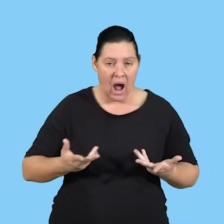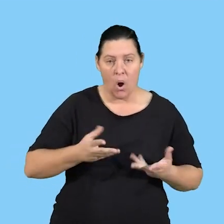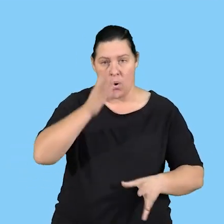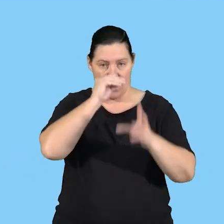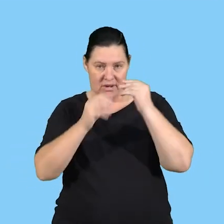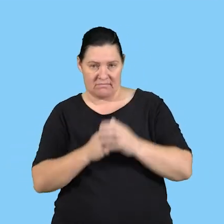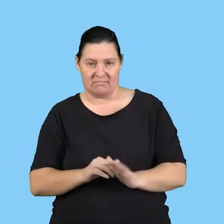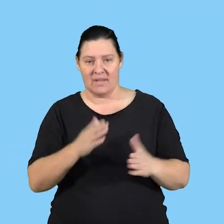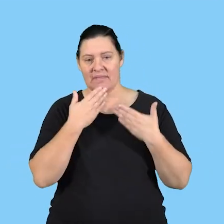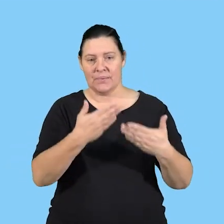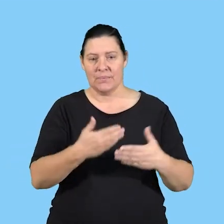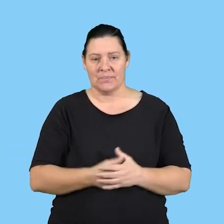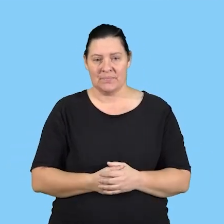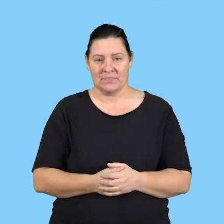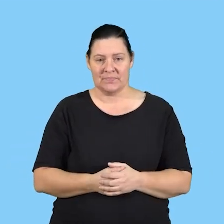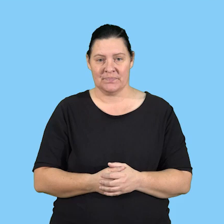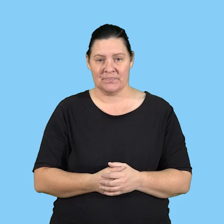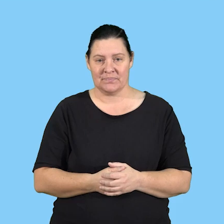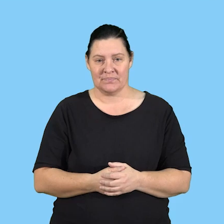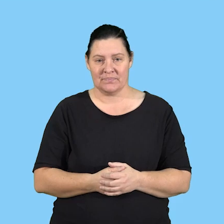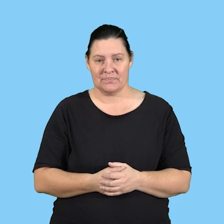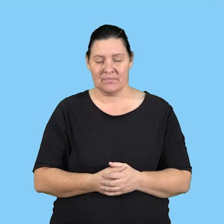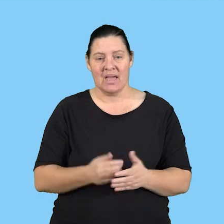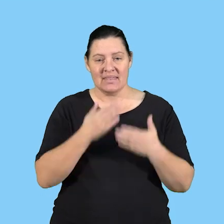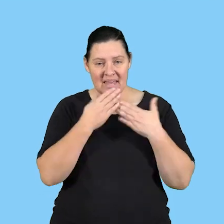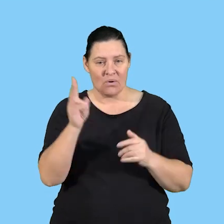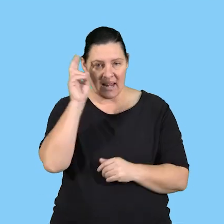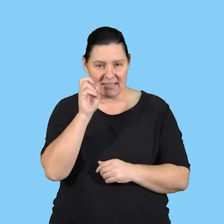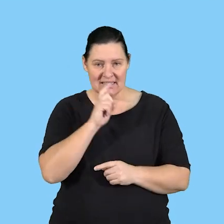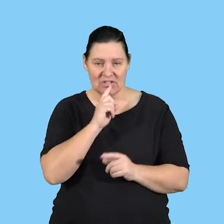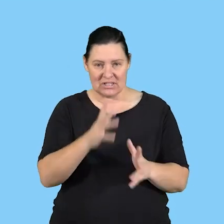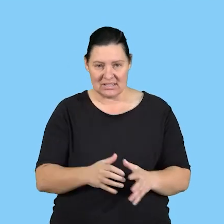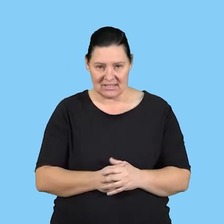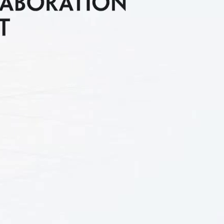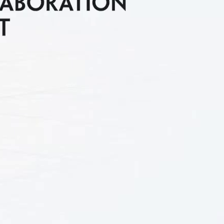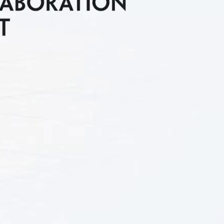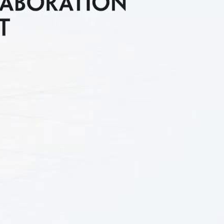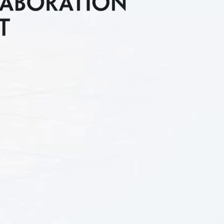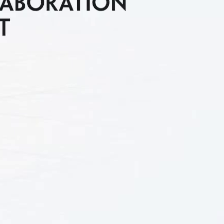I thank you. Thanks for listening, teachers.